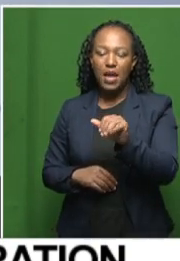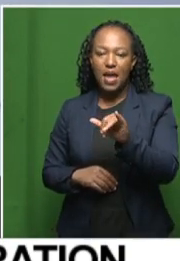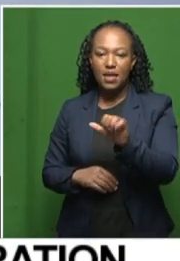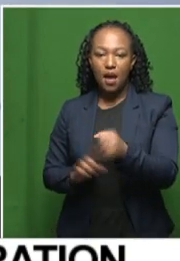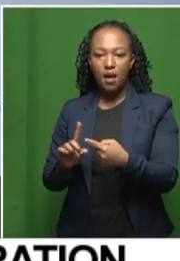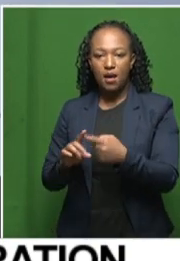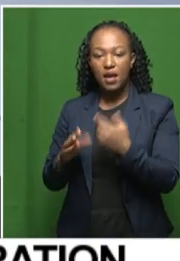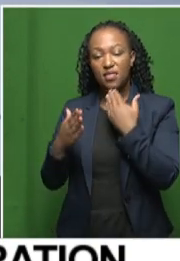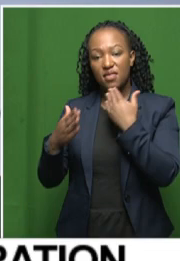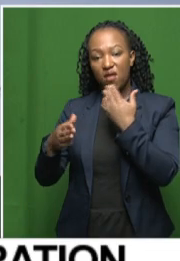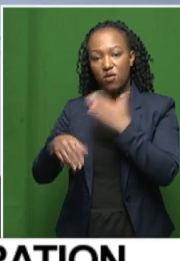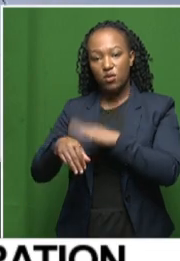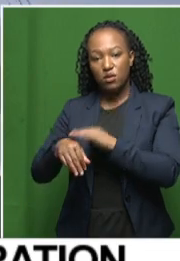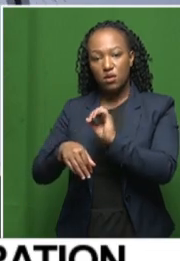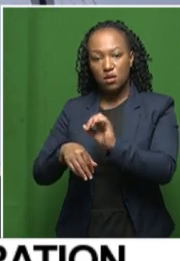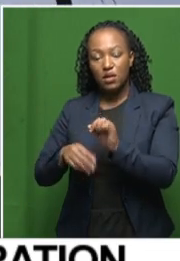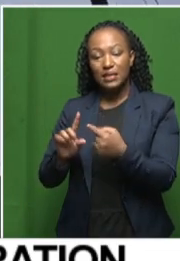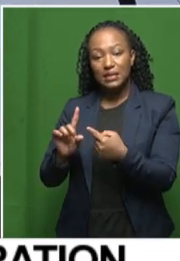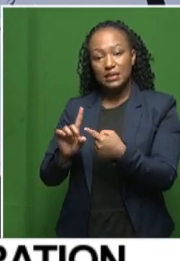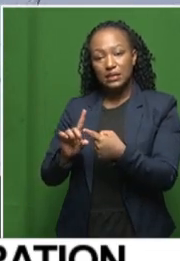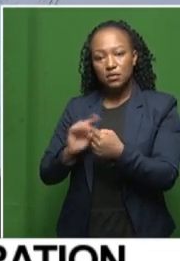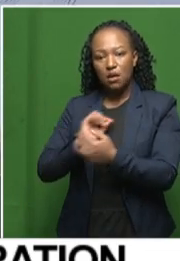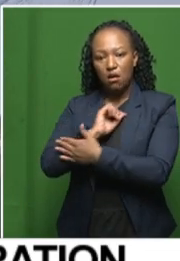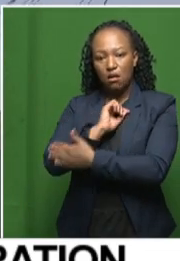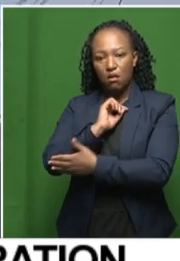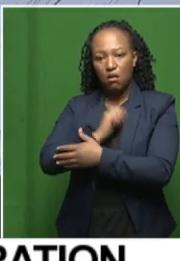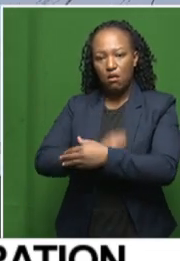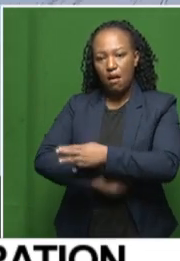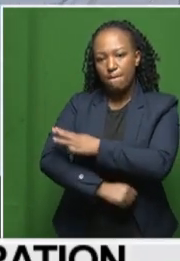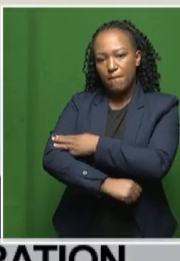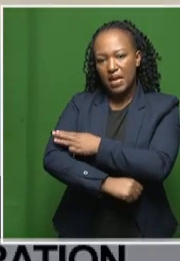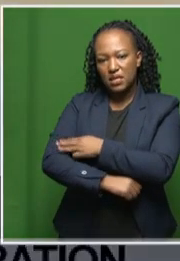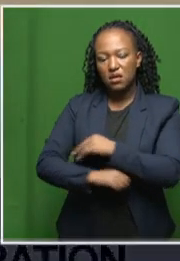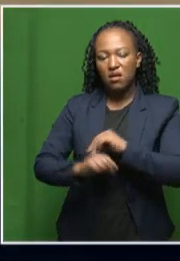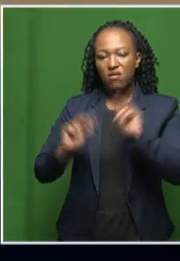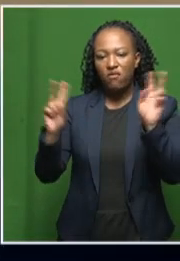us this morning. Sumaya is the country manager for Power for